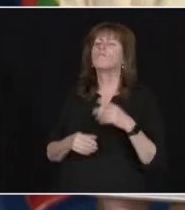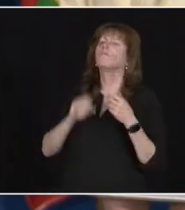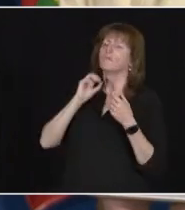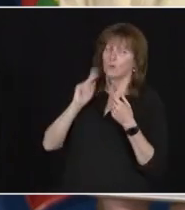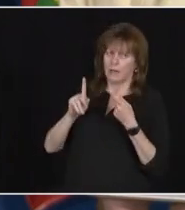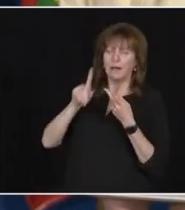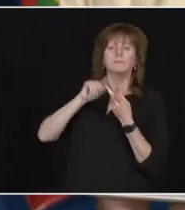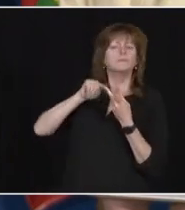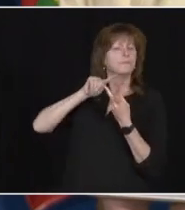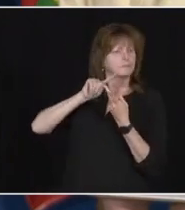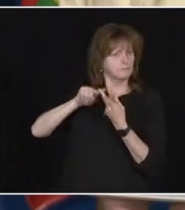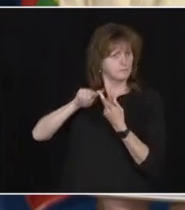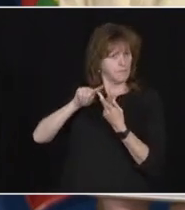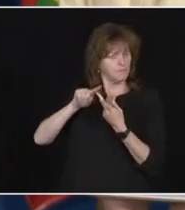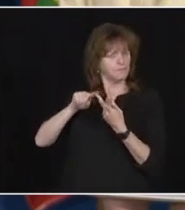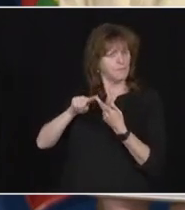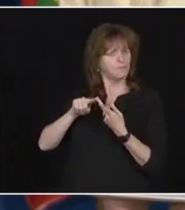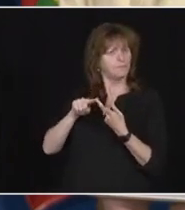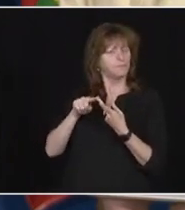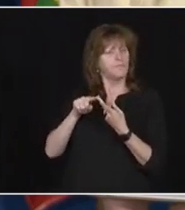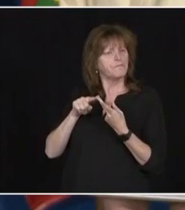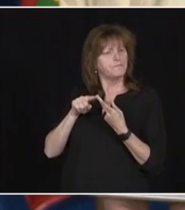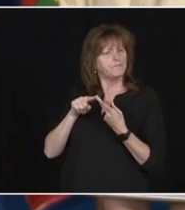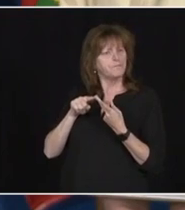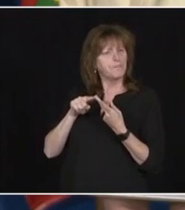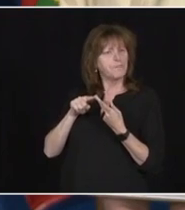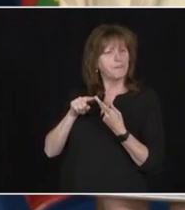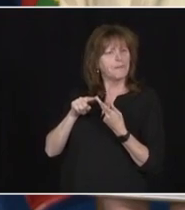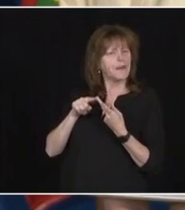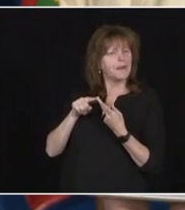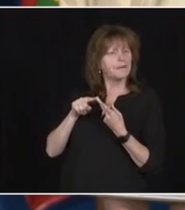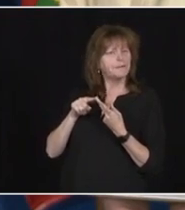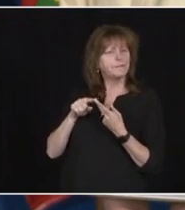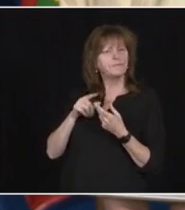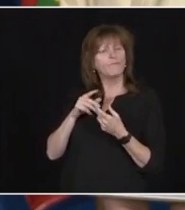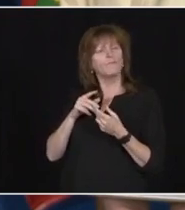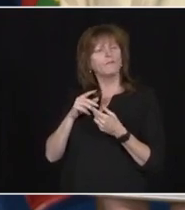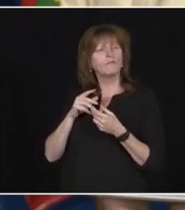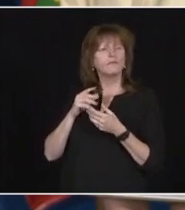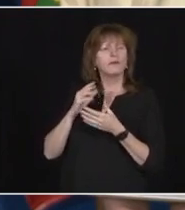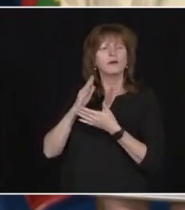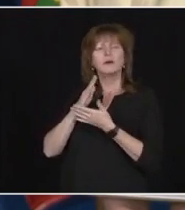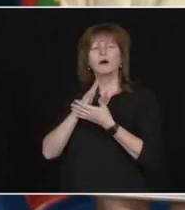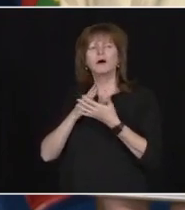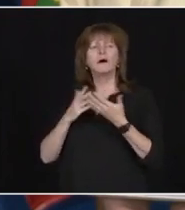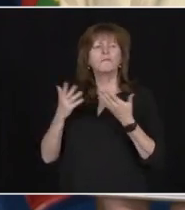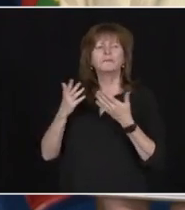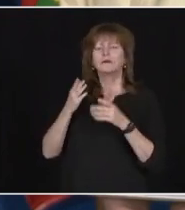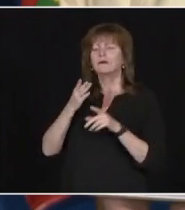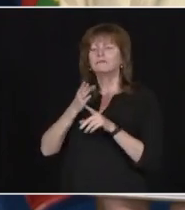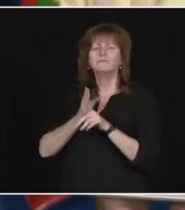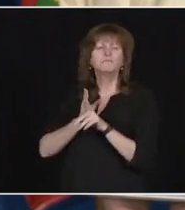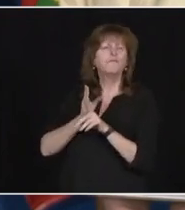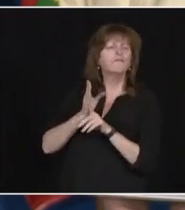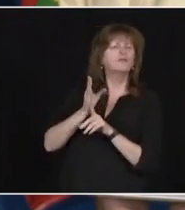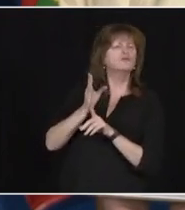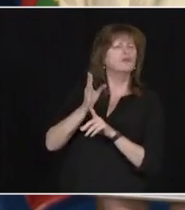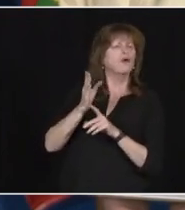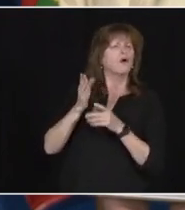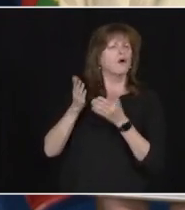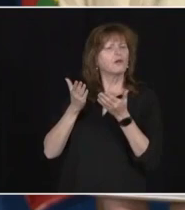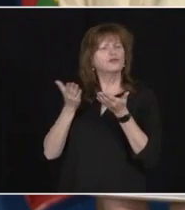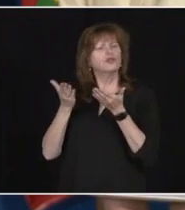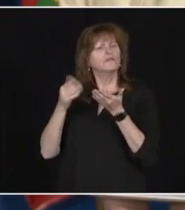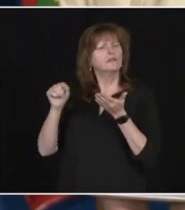when it comes to some of these professional services that are now going to be permitted as of Tuesday, I'm thinking